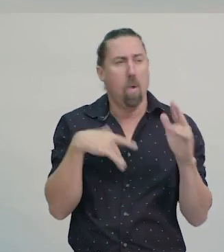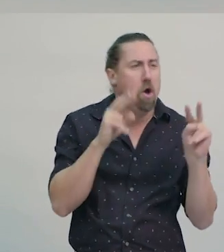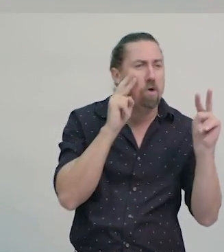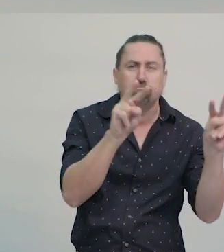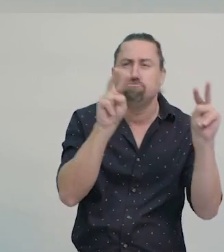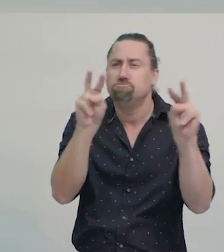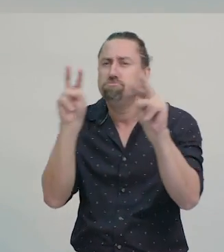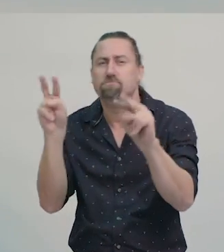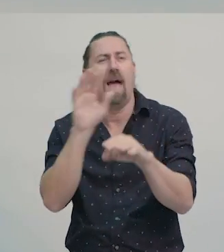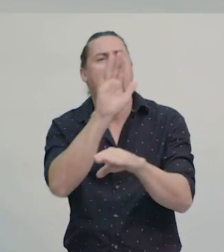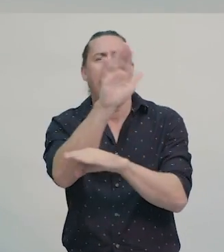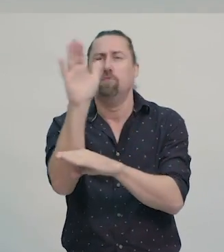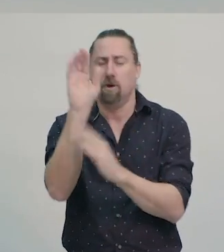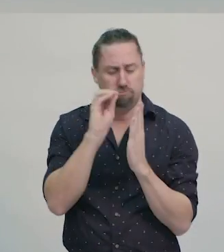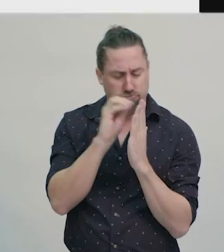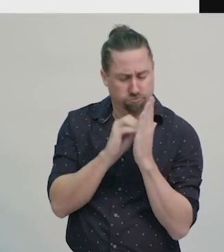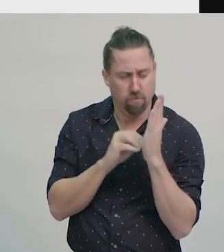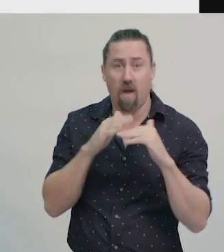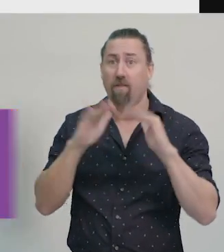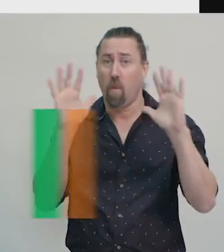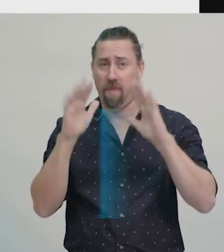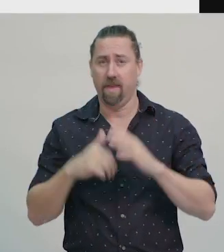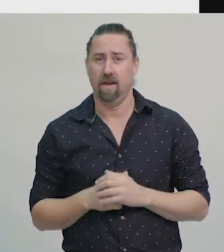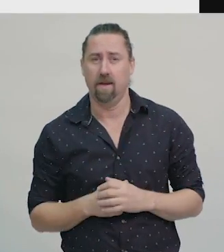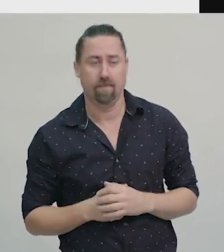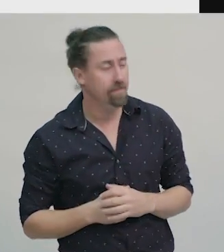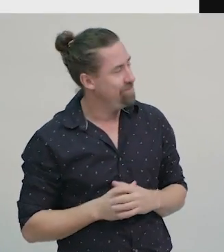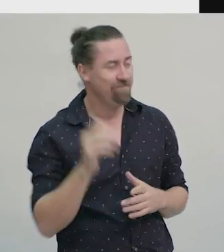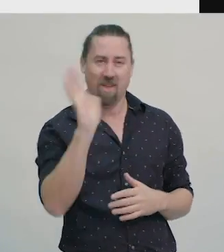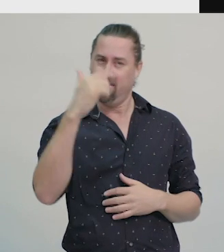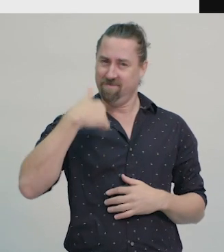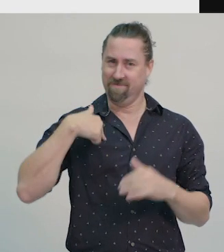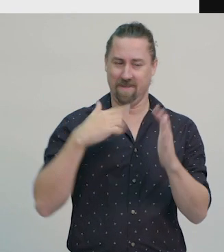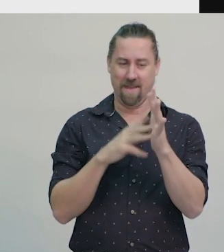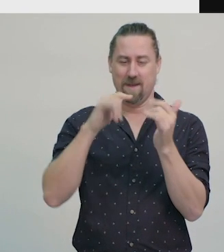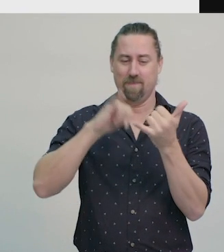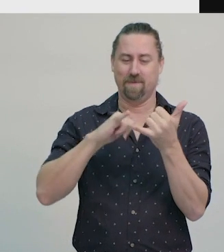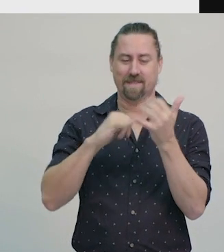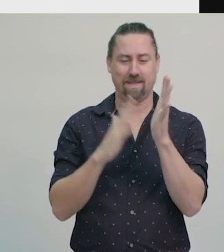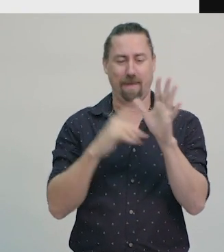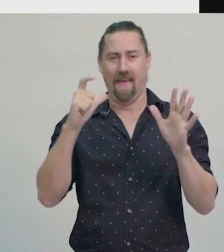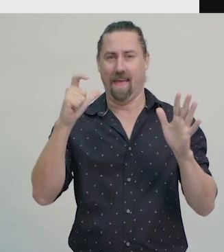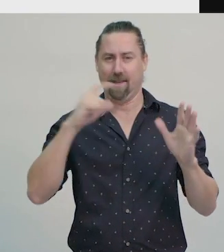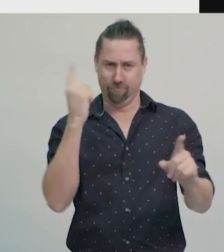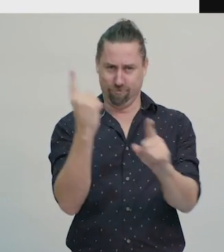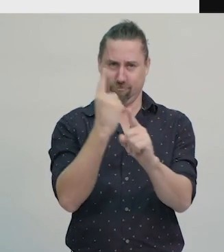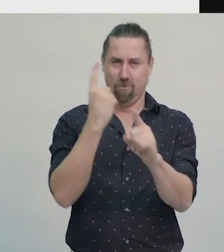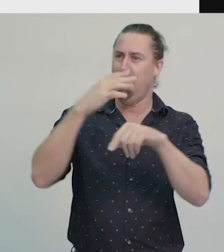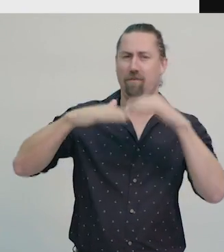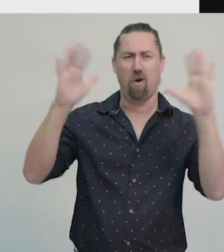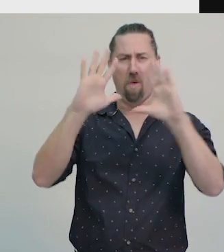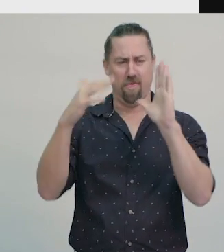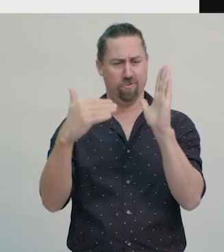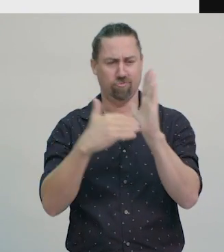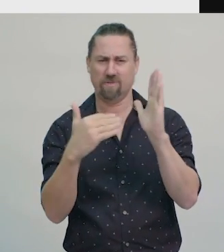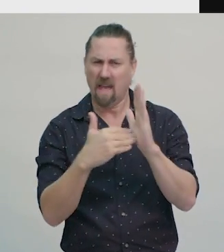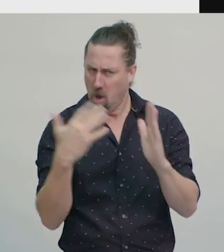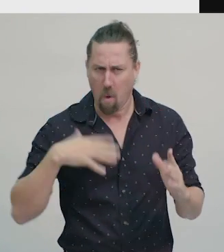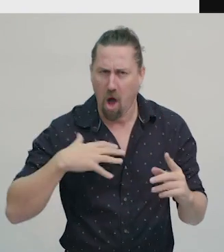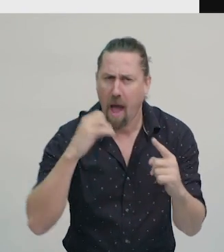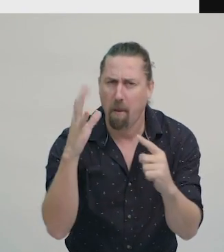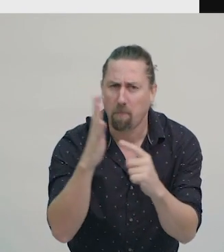Observing. In fact, observing isn't just about what we see, it uses all of your senses. Can